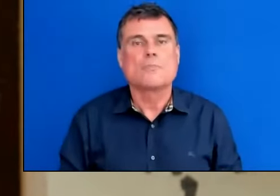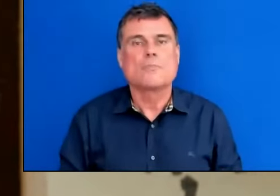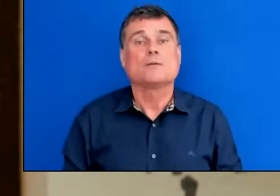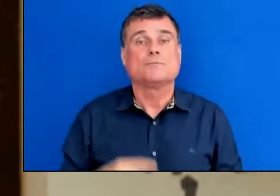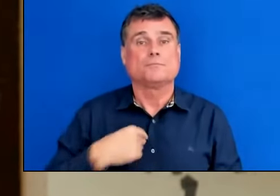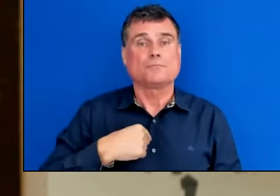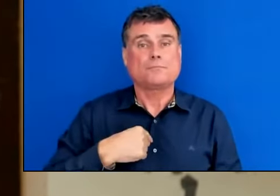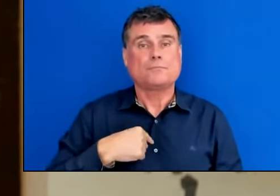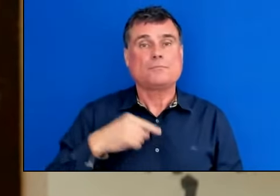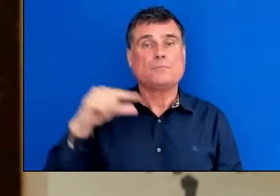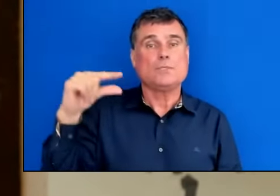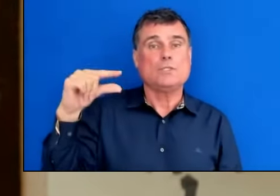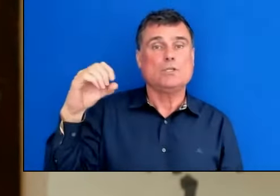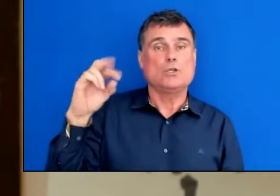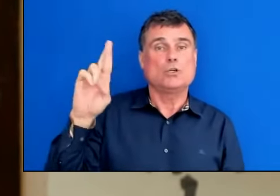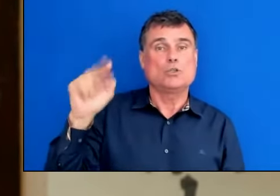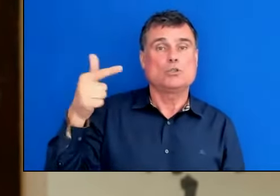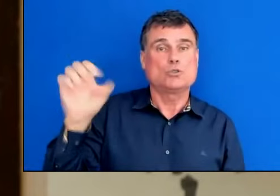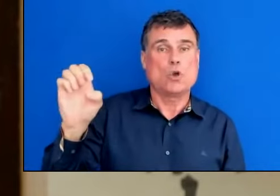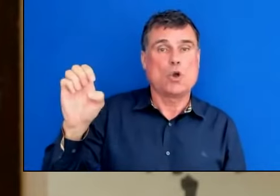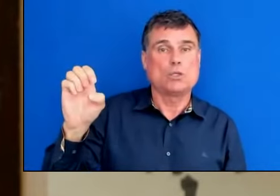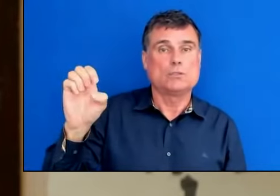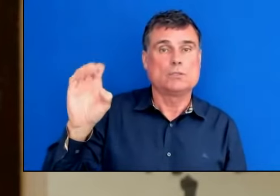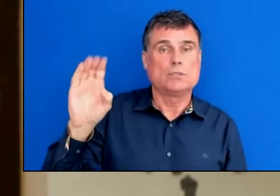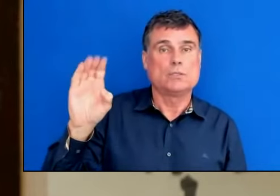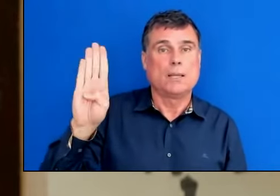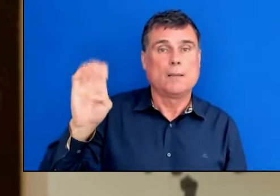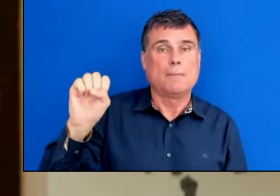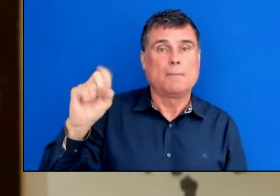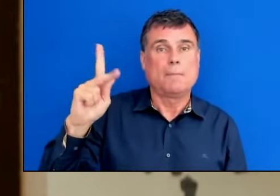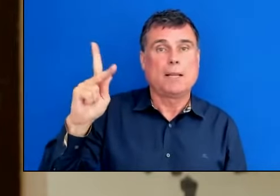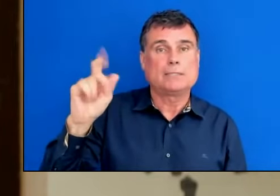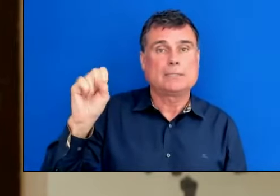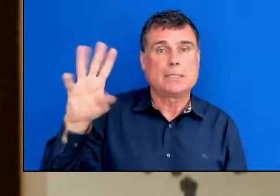Buscombe, Vancouver City Councillor.